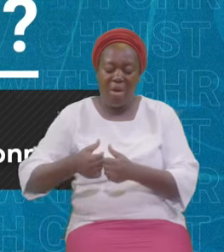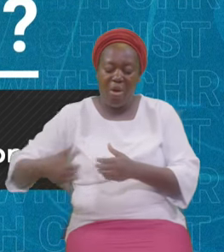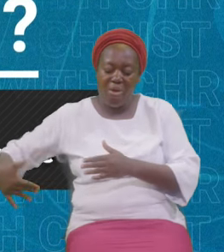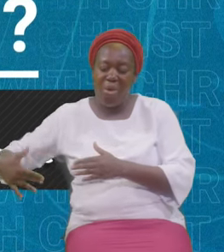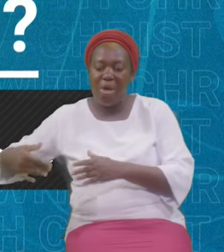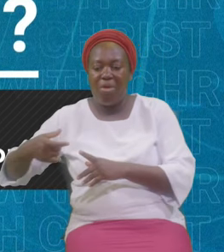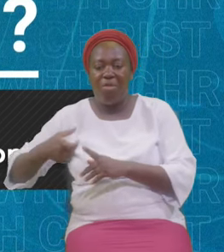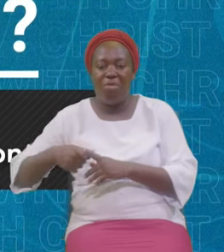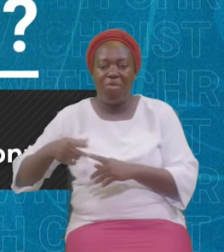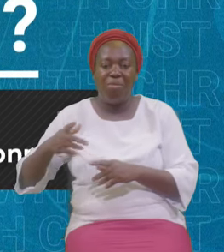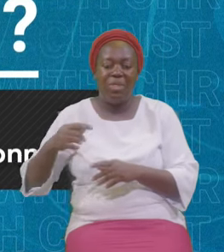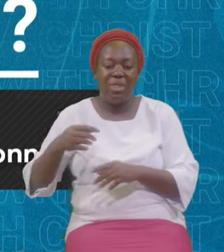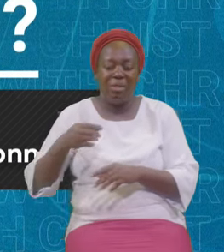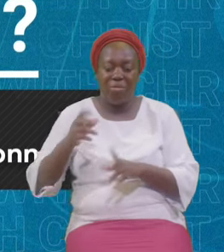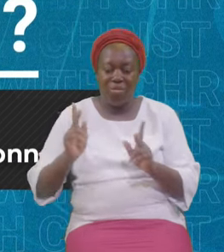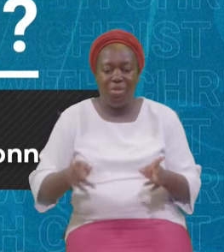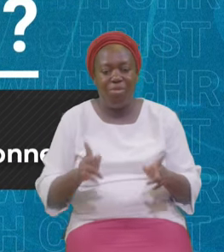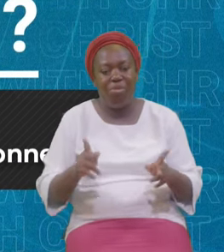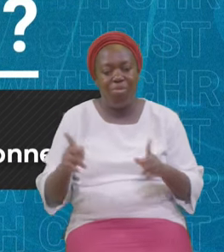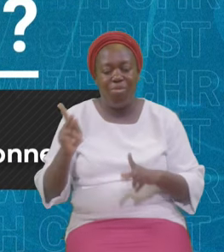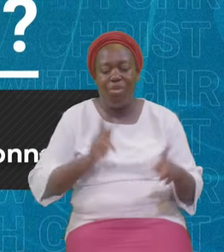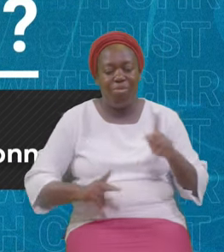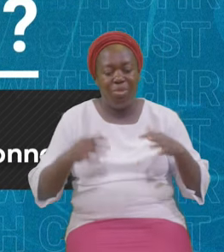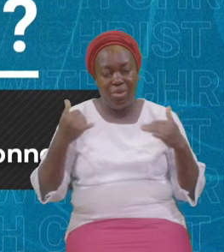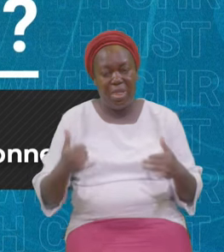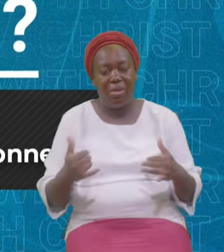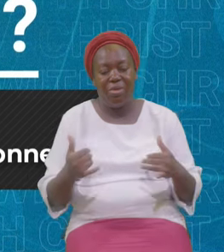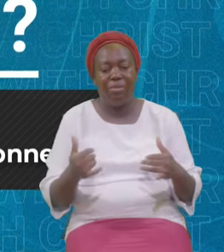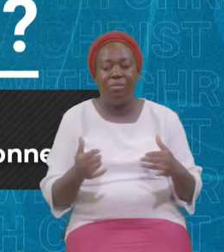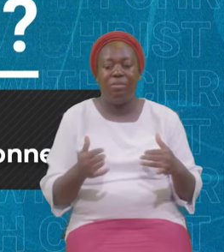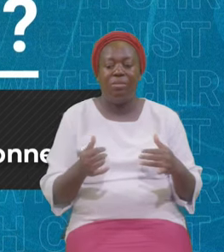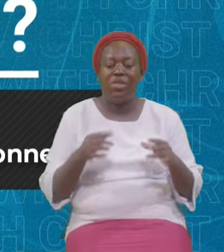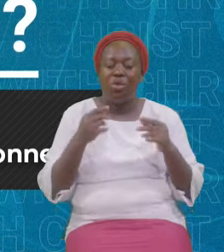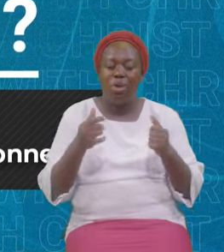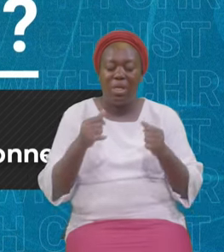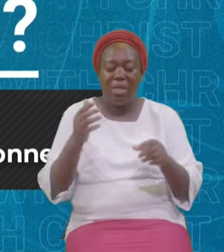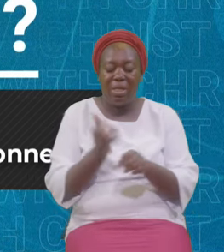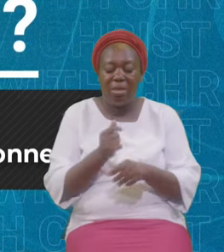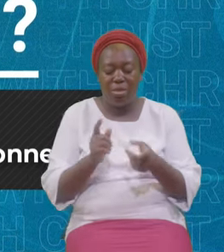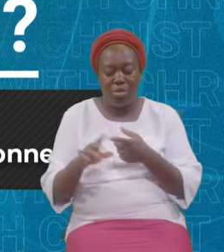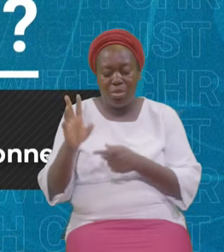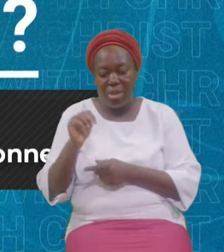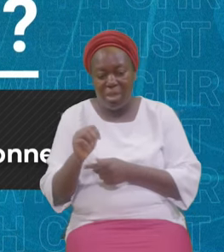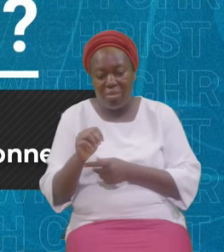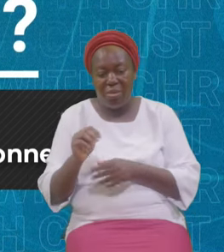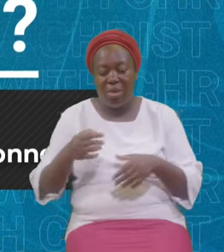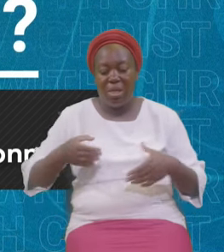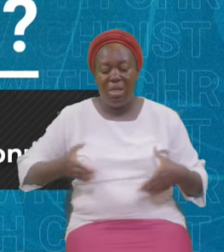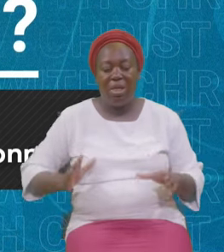counselors now. Quickly get to them. Let's do that very fast. Please write